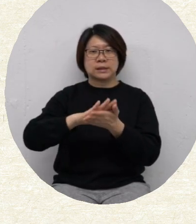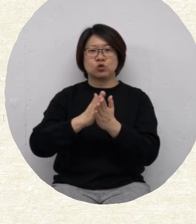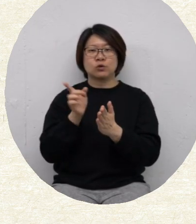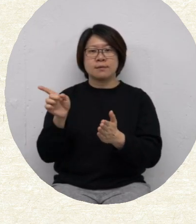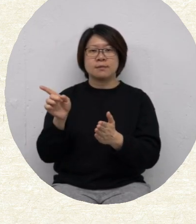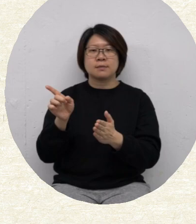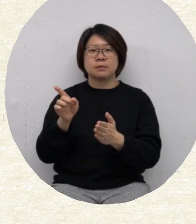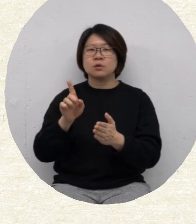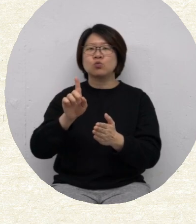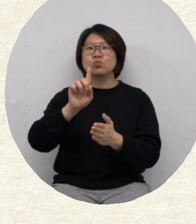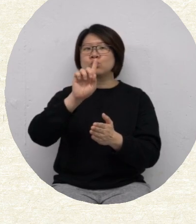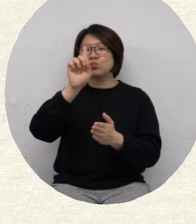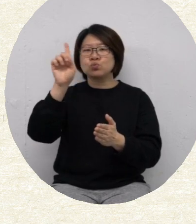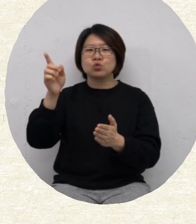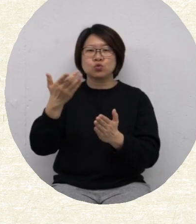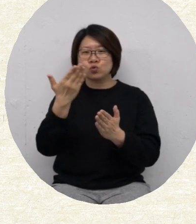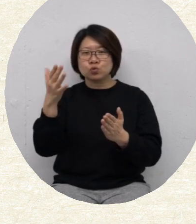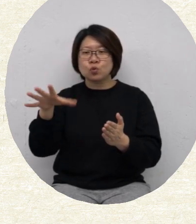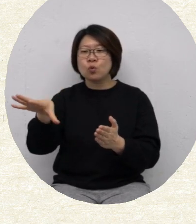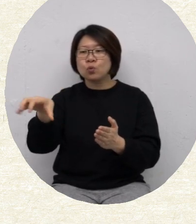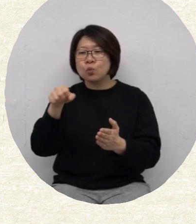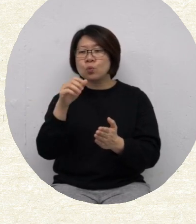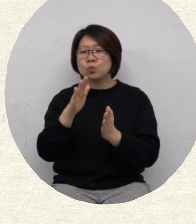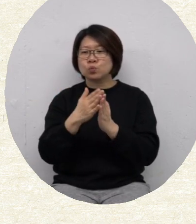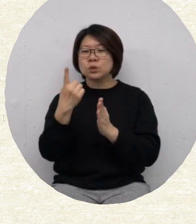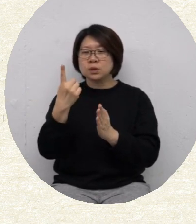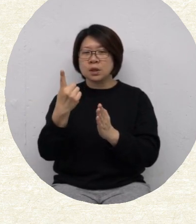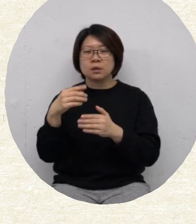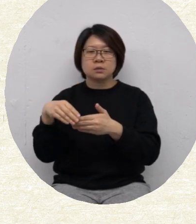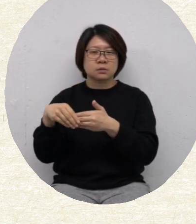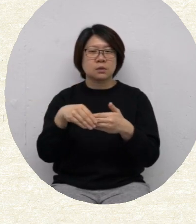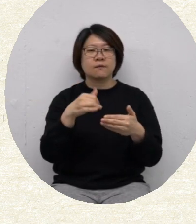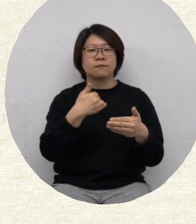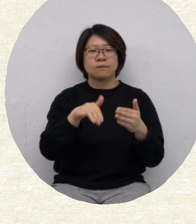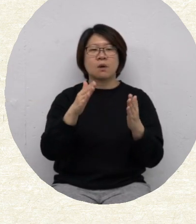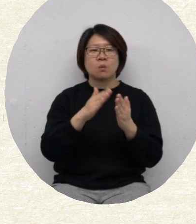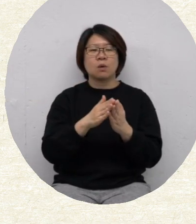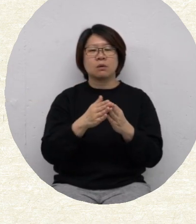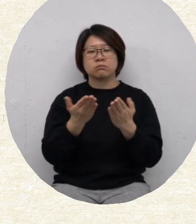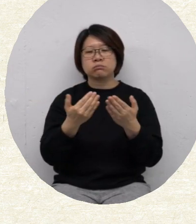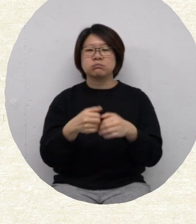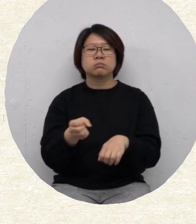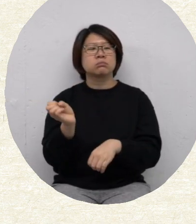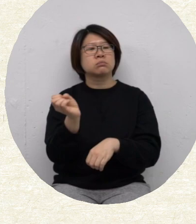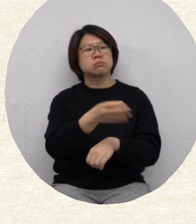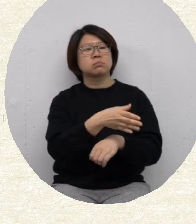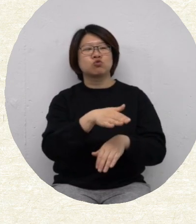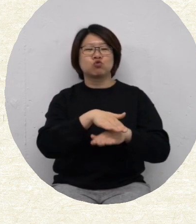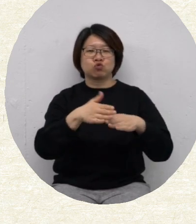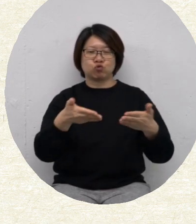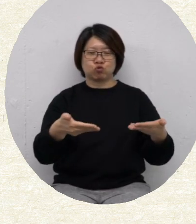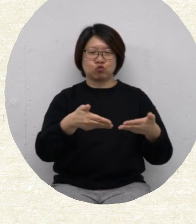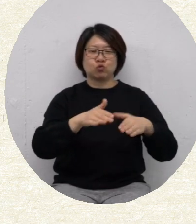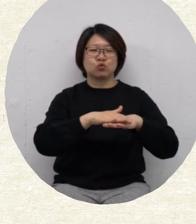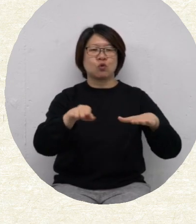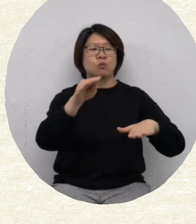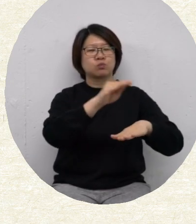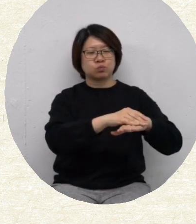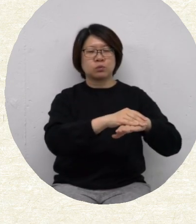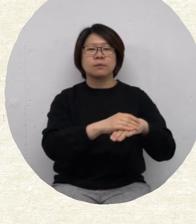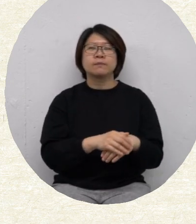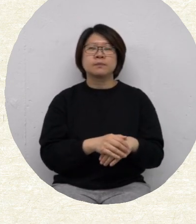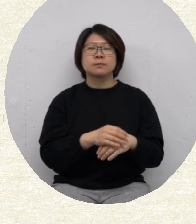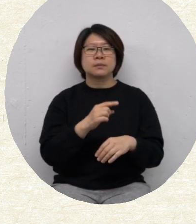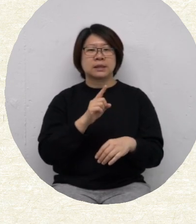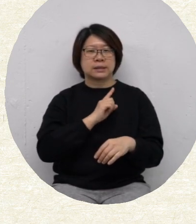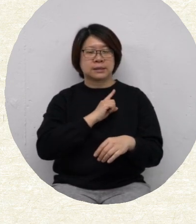handcrafted wooden table made to imitate a cheap card table, and on the top of the table are styrofoam